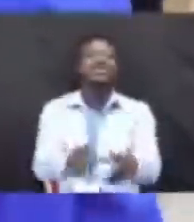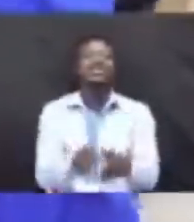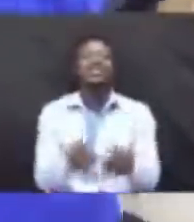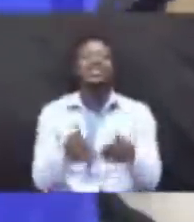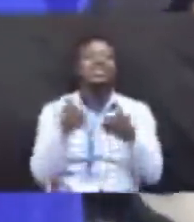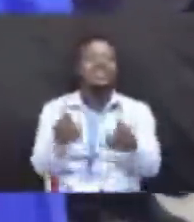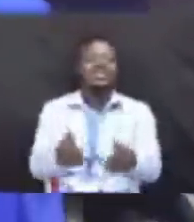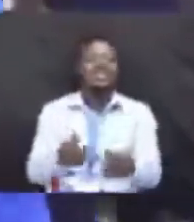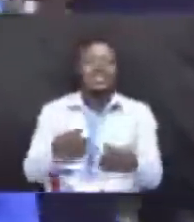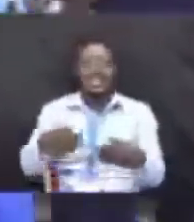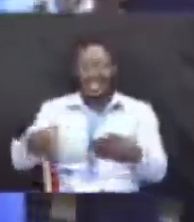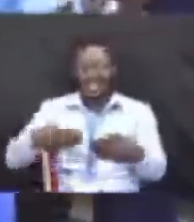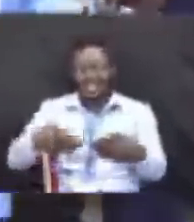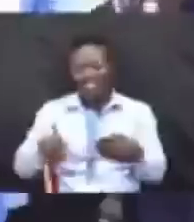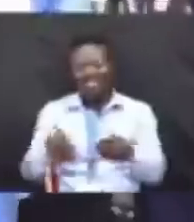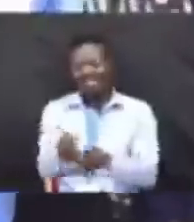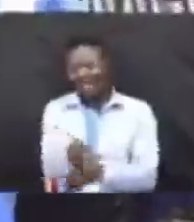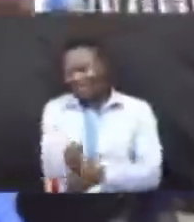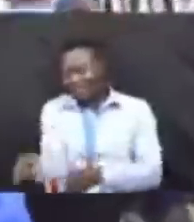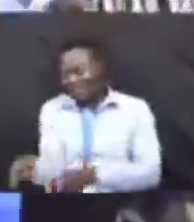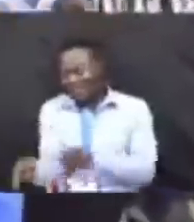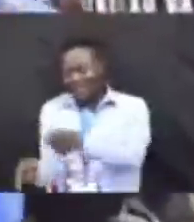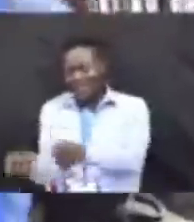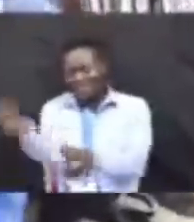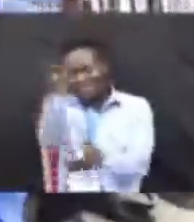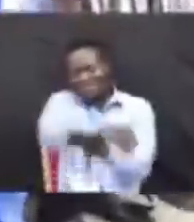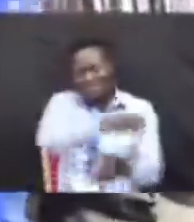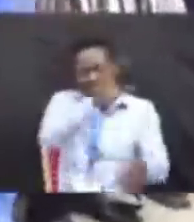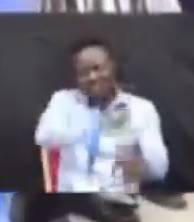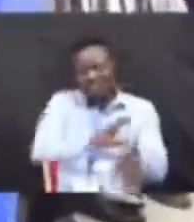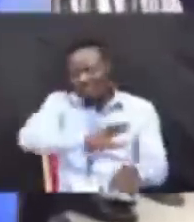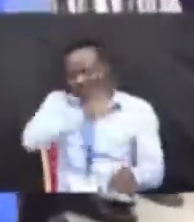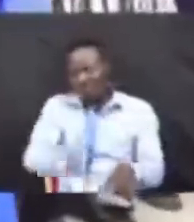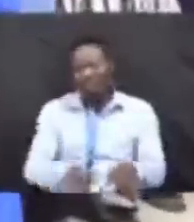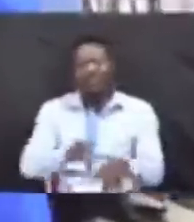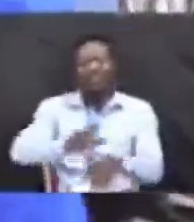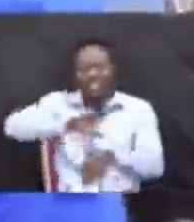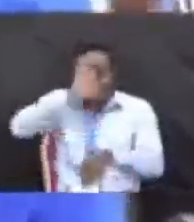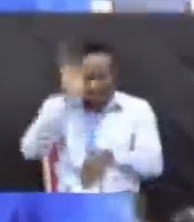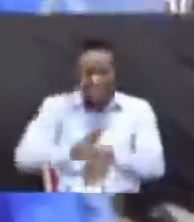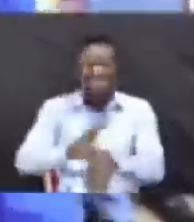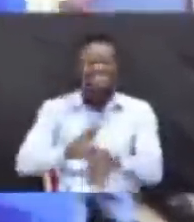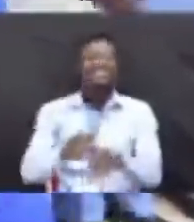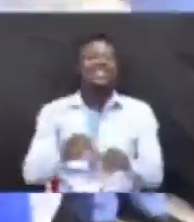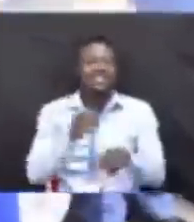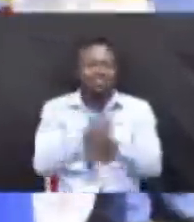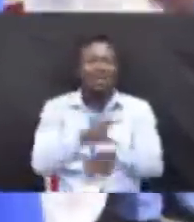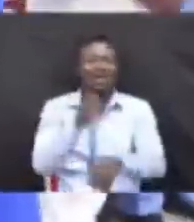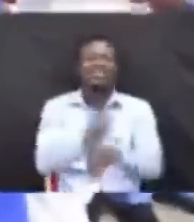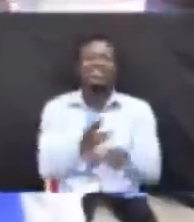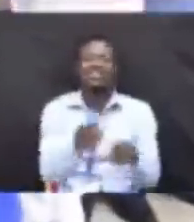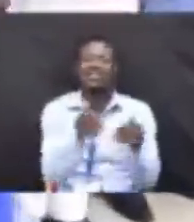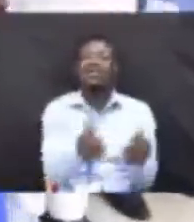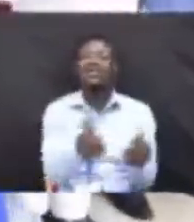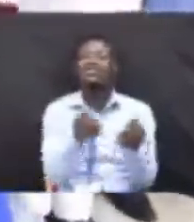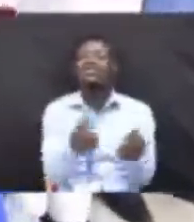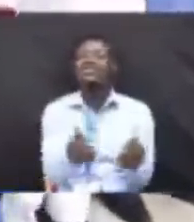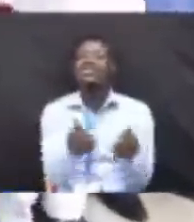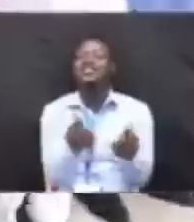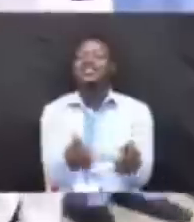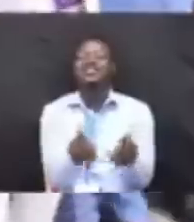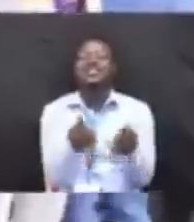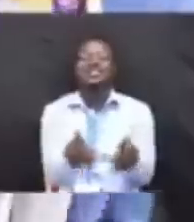on. The gates of hell shall not prevail. The church is marching